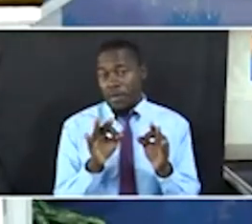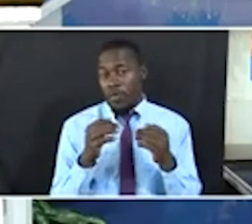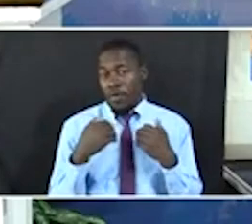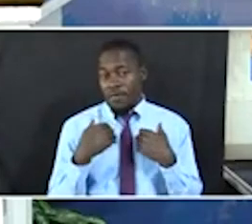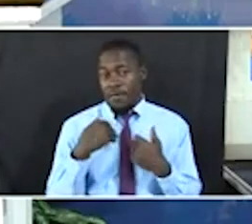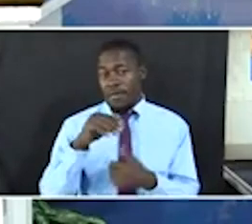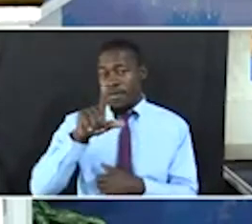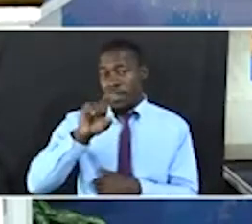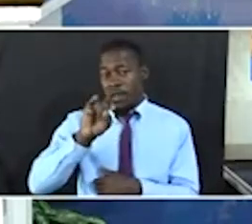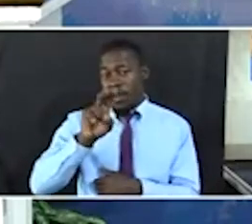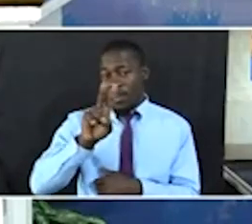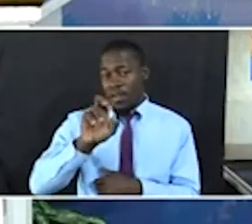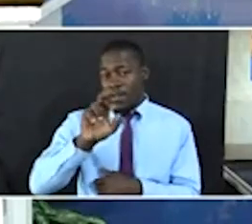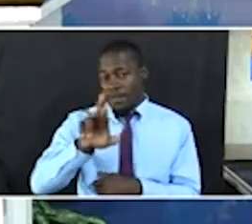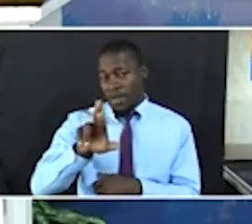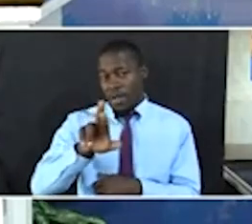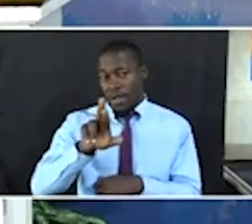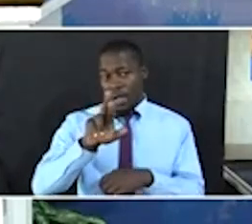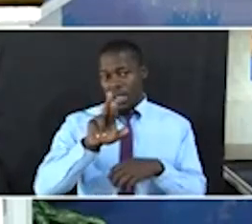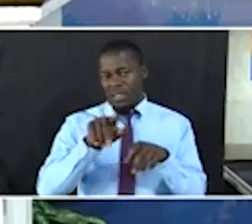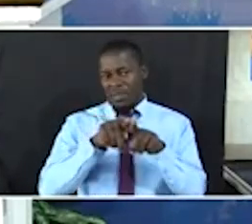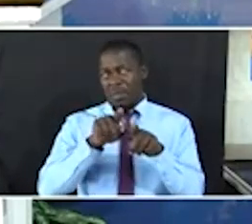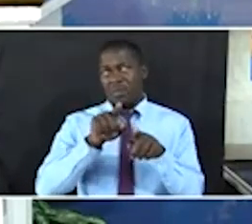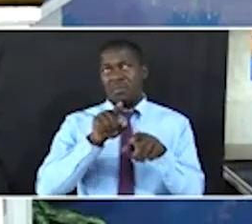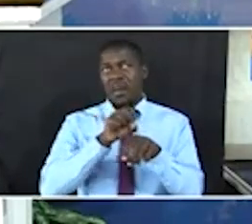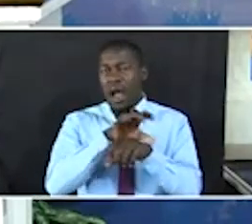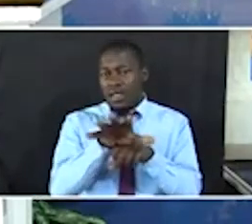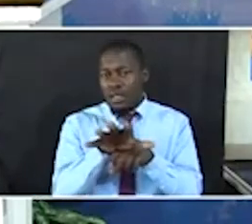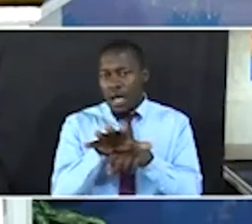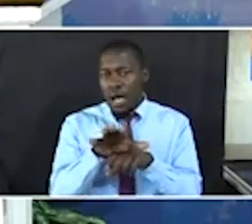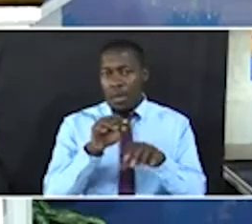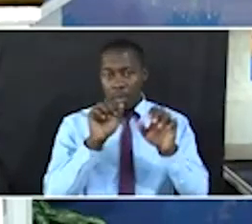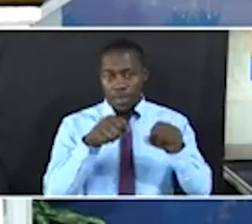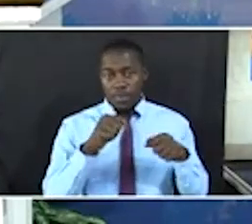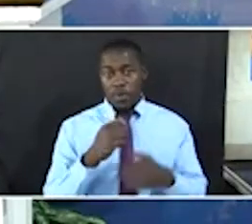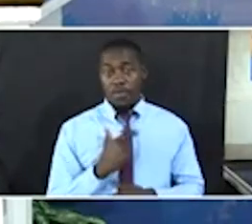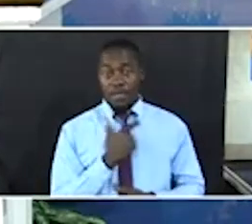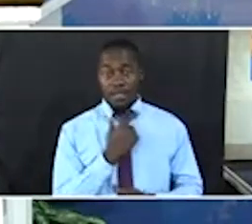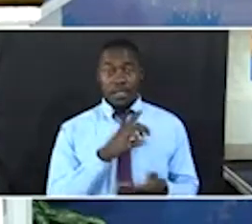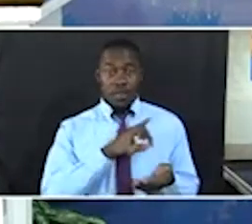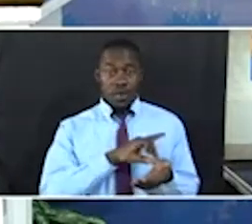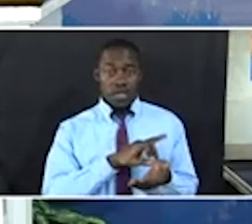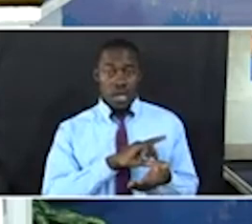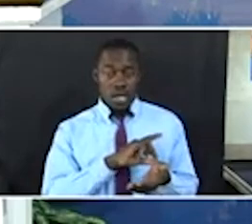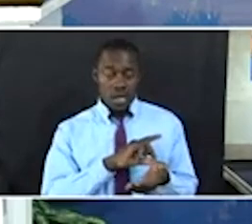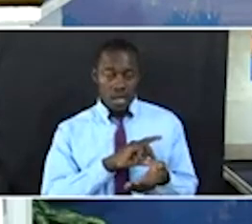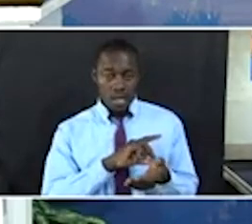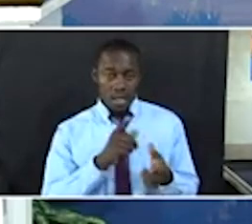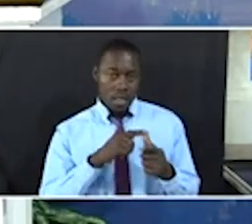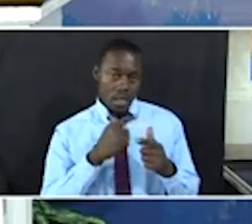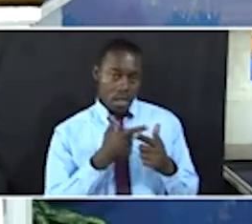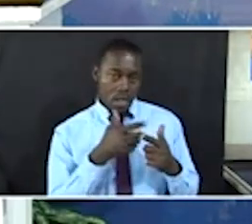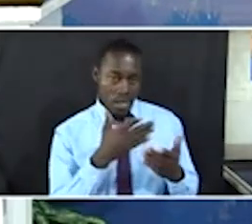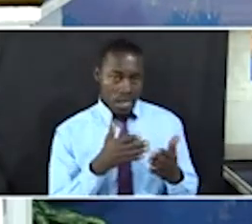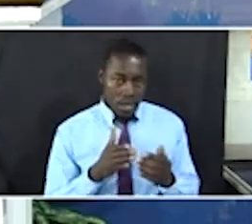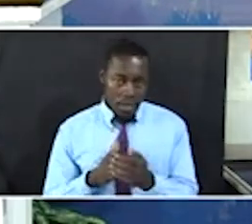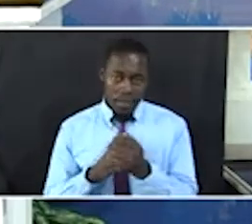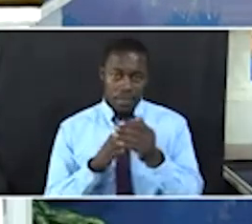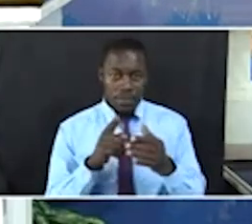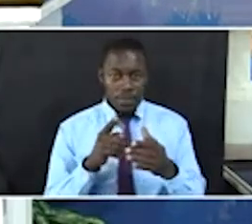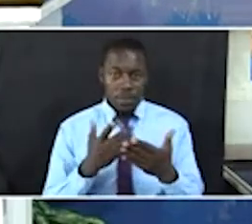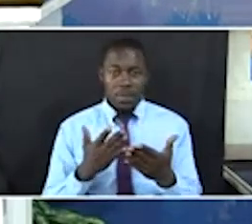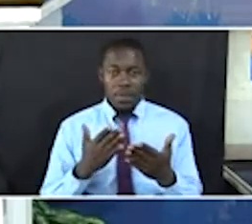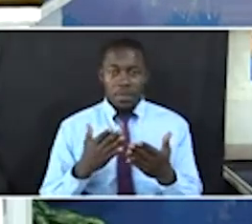you. That doctor will explain to you where to go. By the end of the day, you'll be discovered what you are suffering